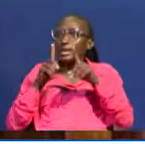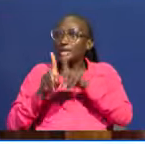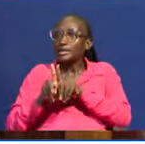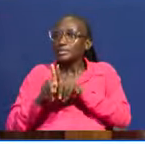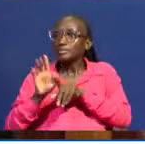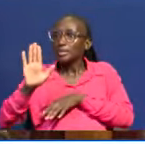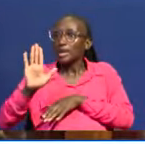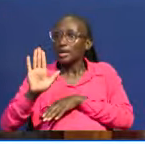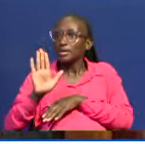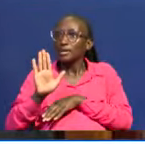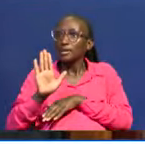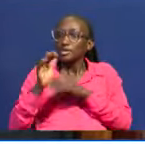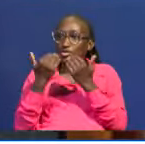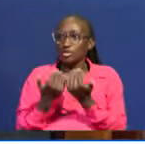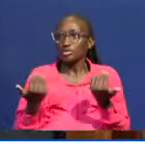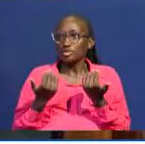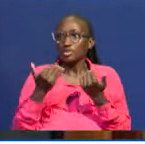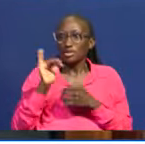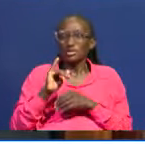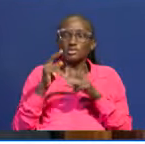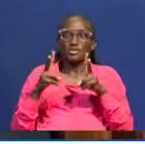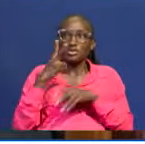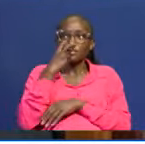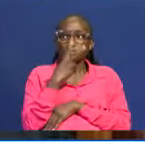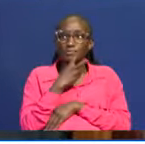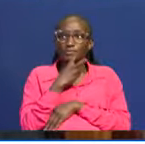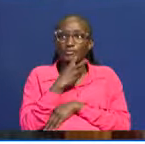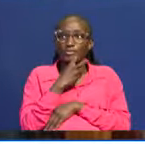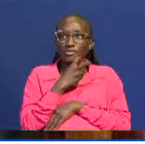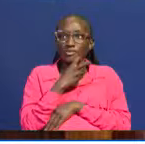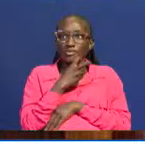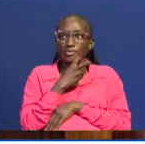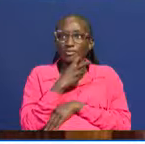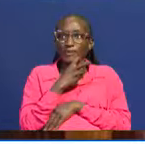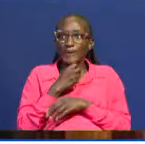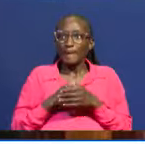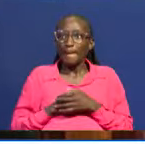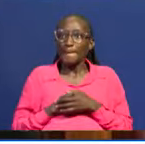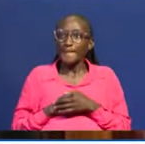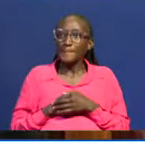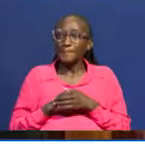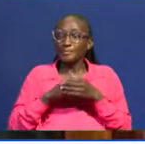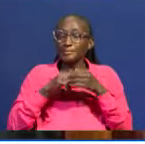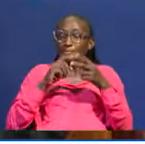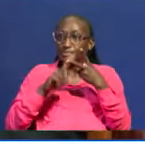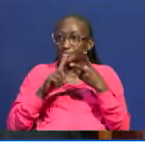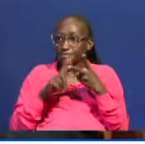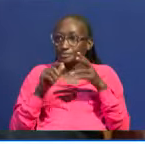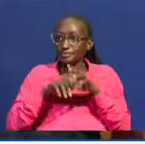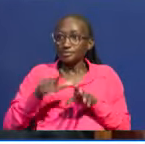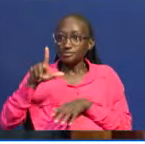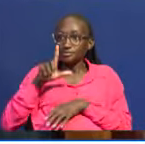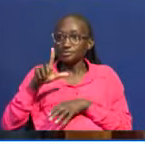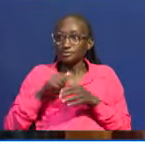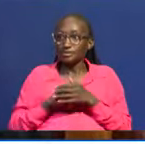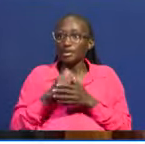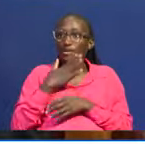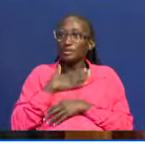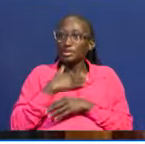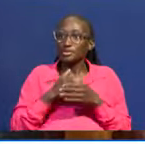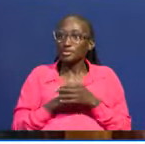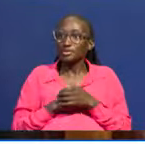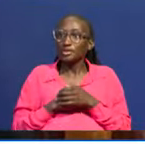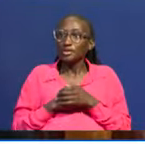brothers? Don't you see this is suspicious? It is obviously suspicious. Number two in law, and I want